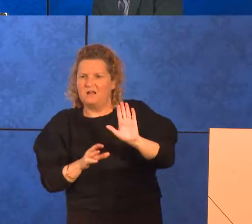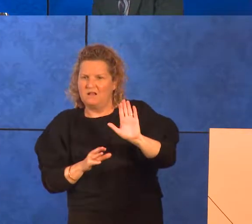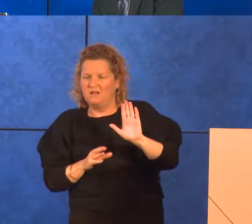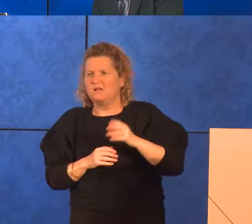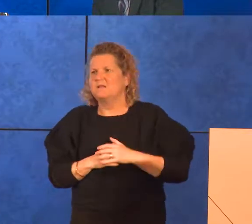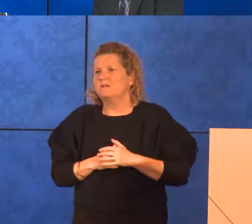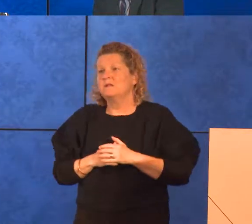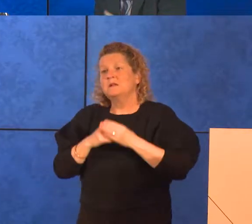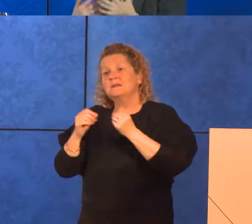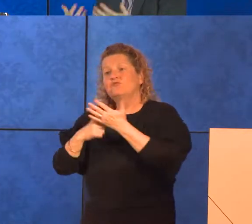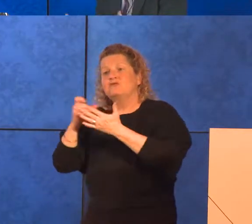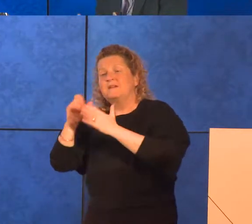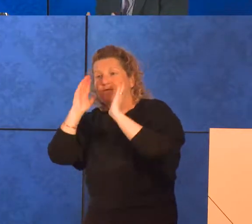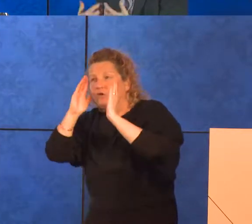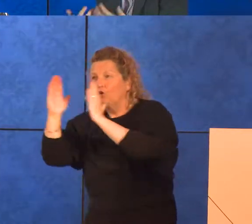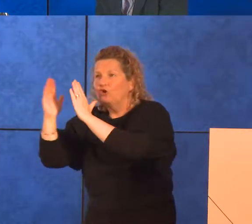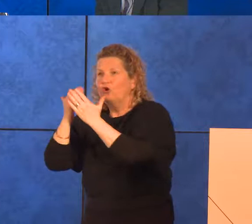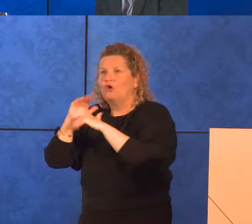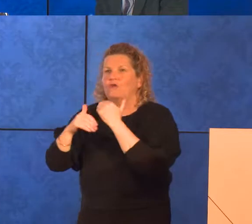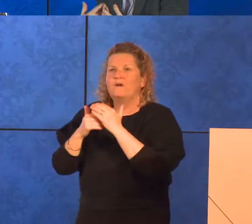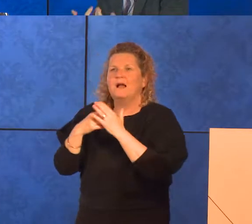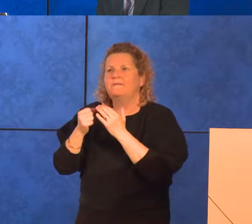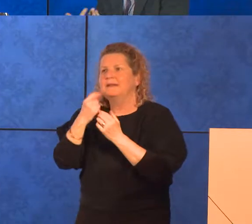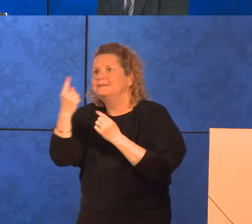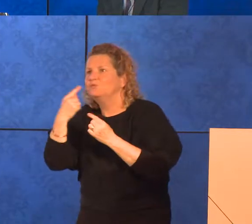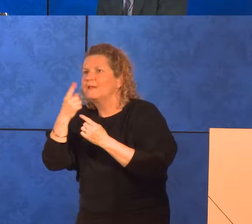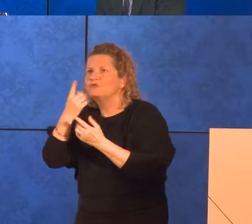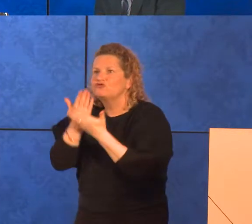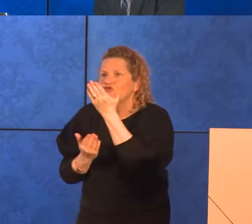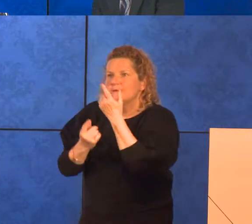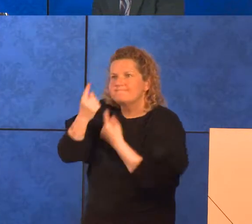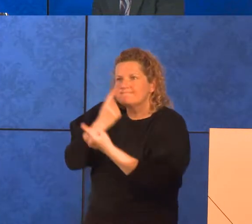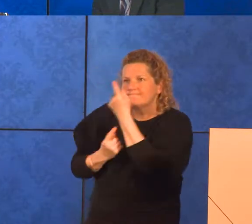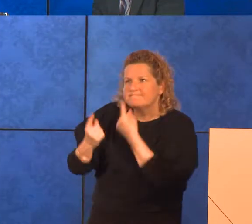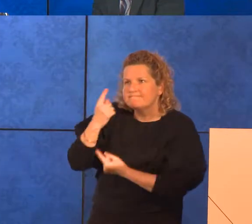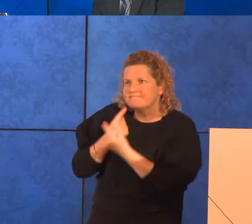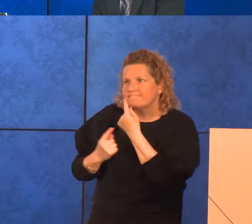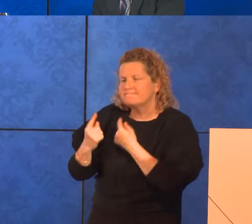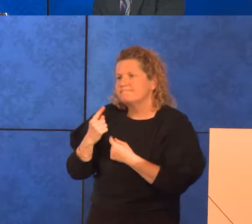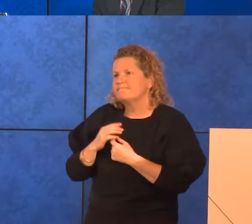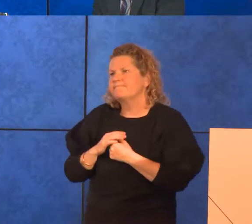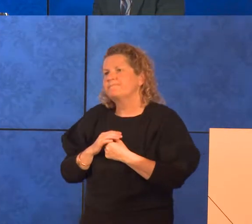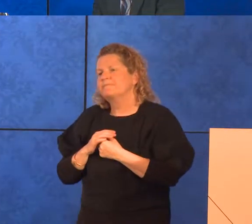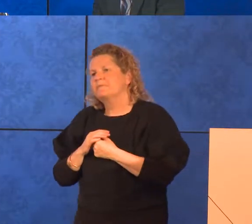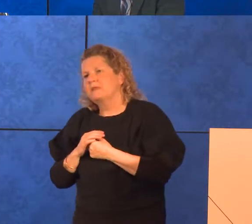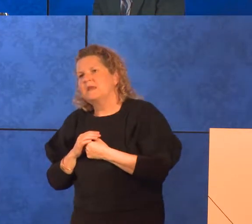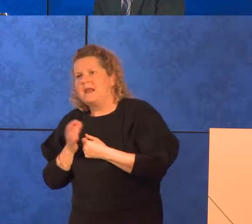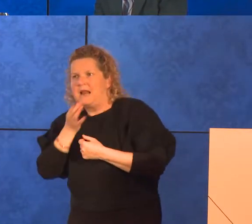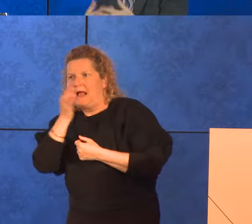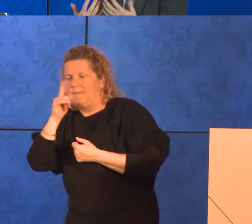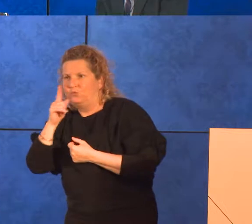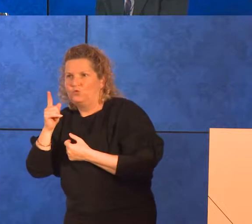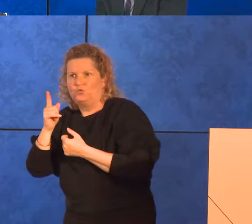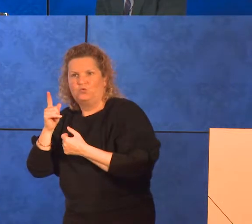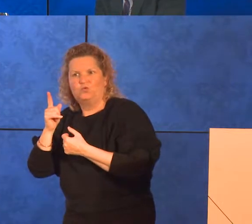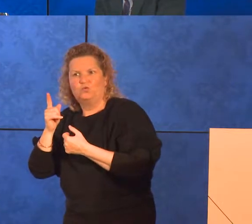Commissions have that focus on having individuals tell their stories and share, have that opportunity